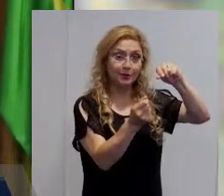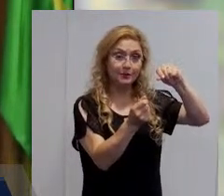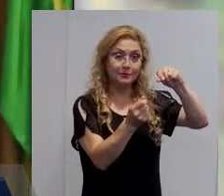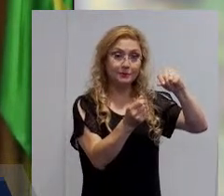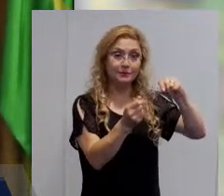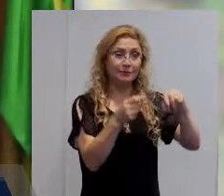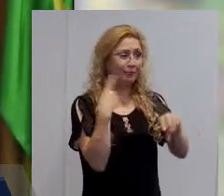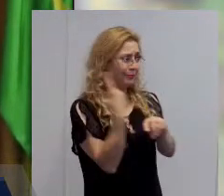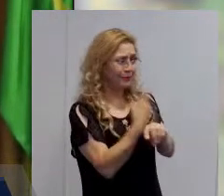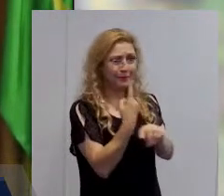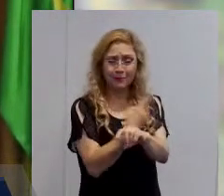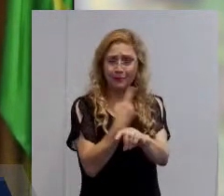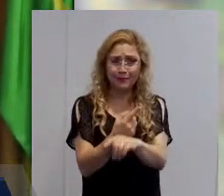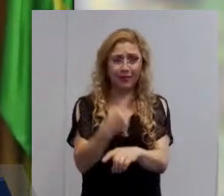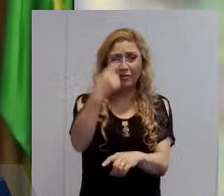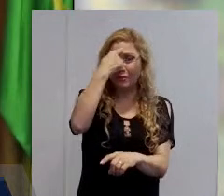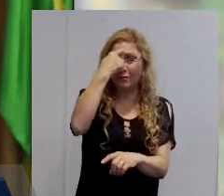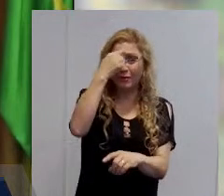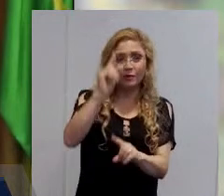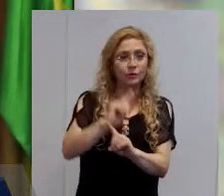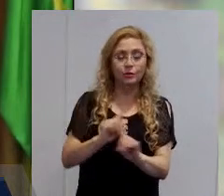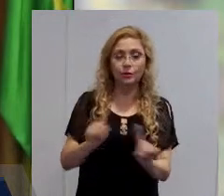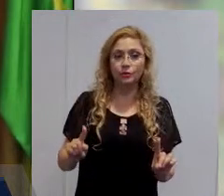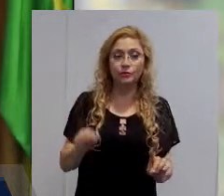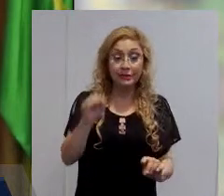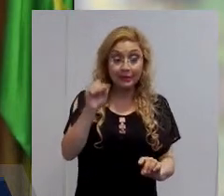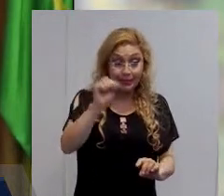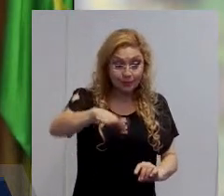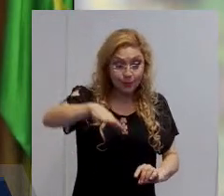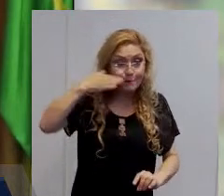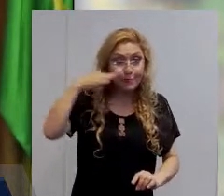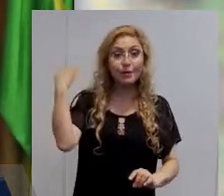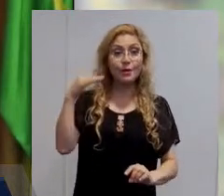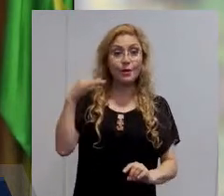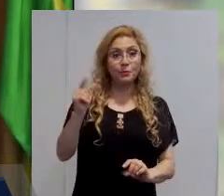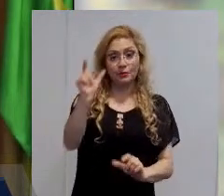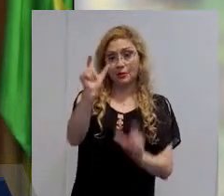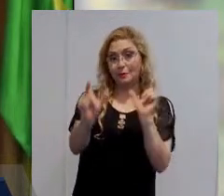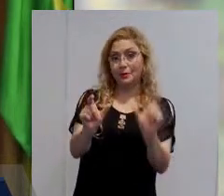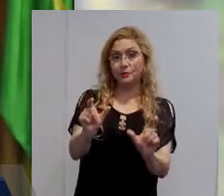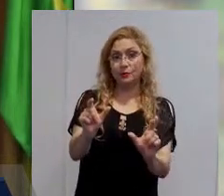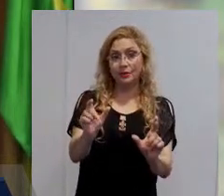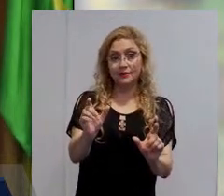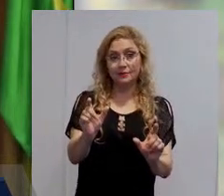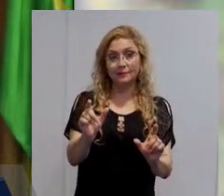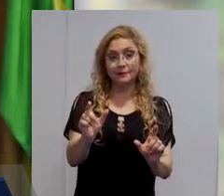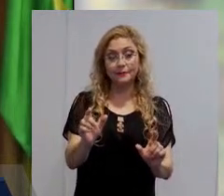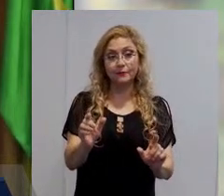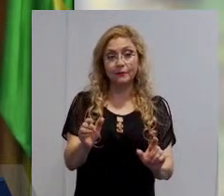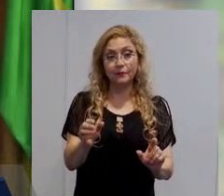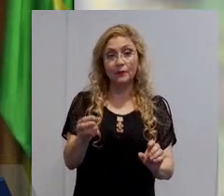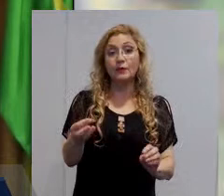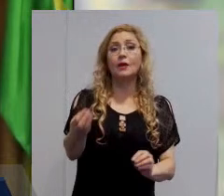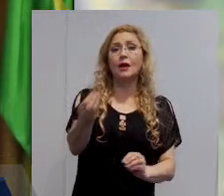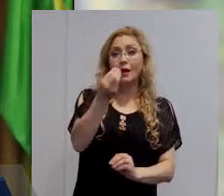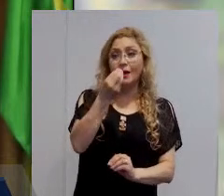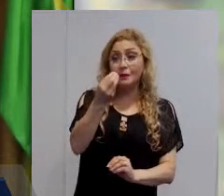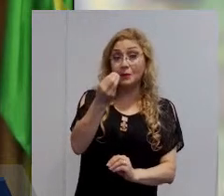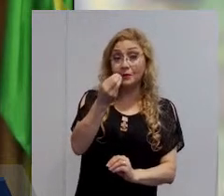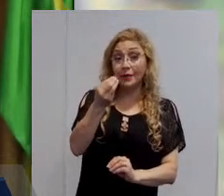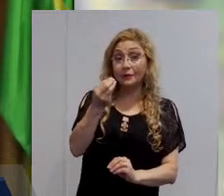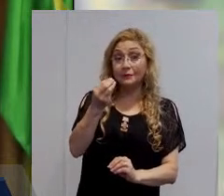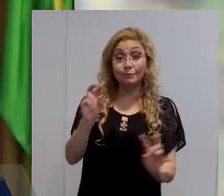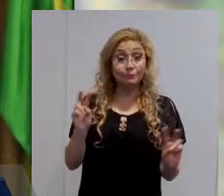peace. I repeat, I'm not talking about something mundane and silly. I'm talking about that which is most important for